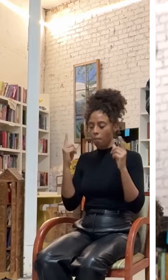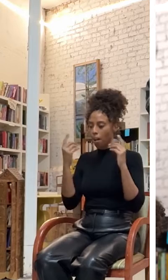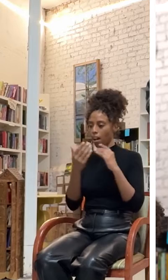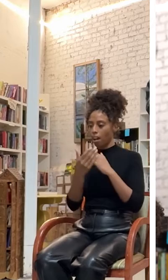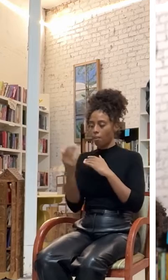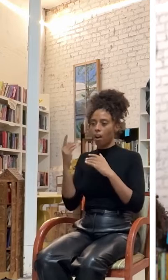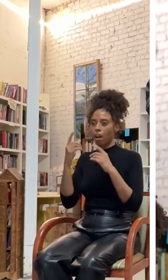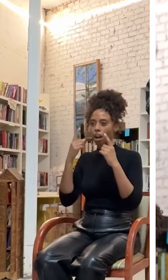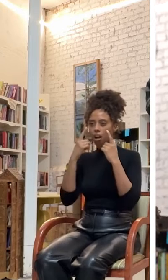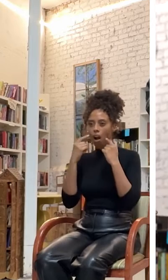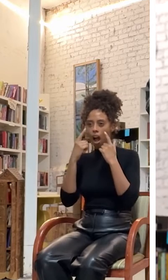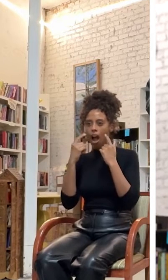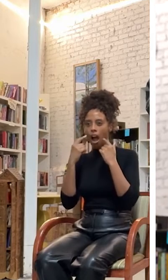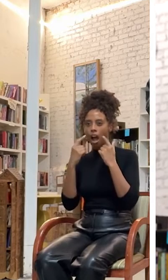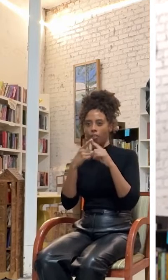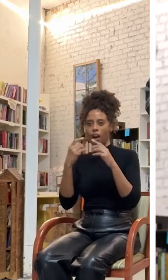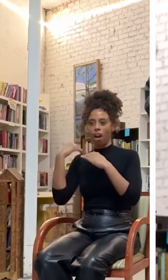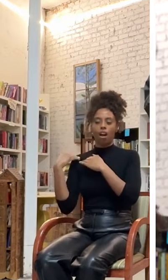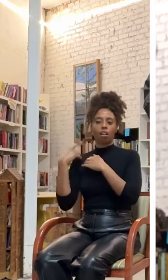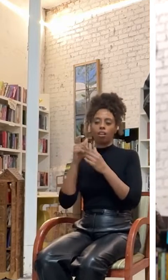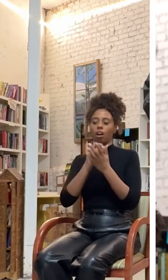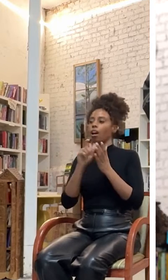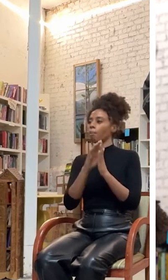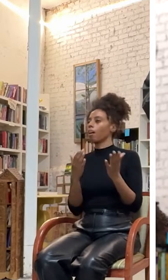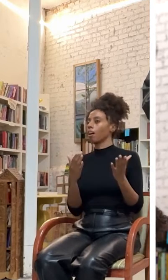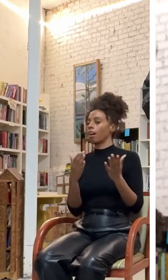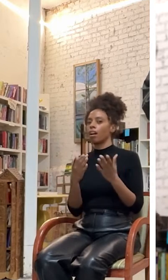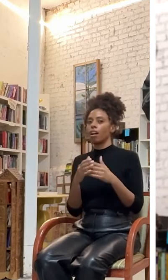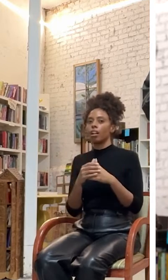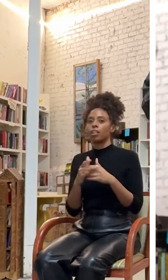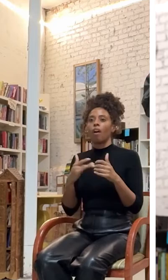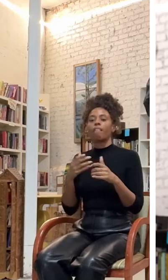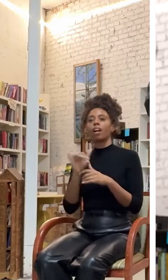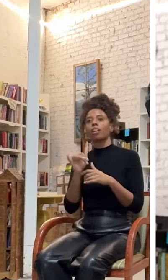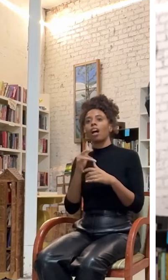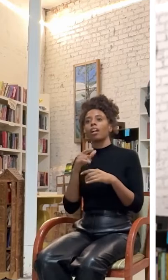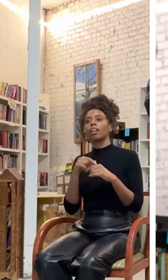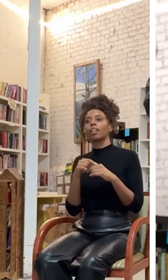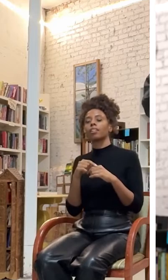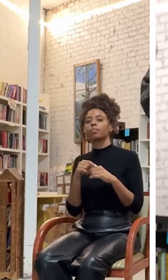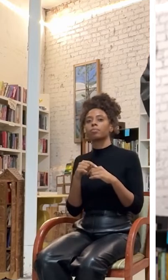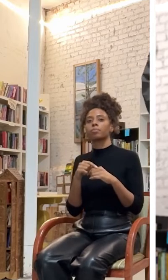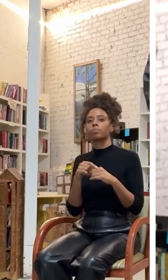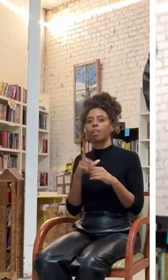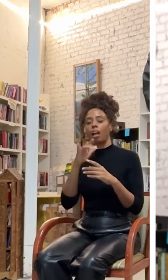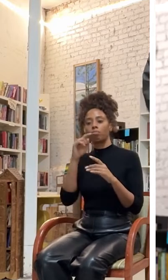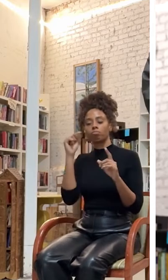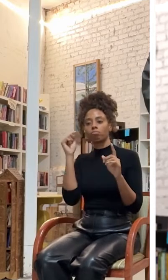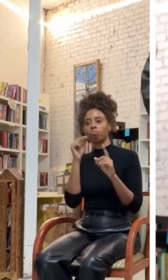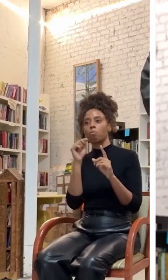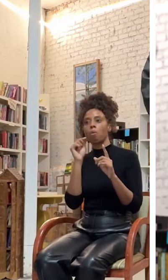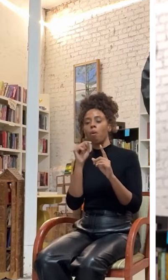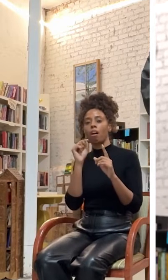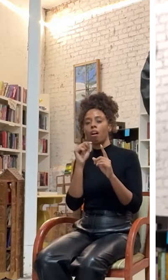morning crying from the weight of this, So I feel like actually in counterpoint, I just want to point out that it's